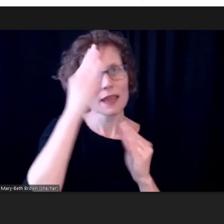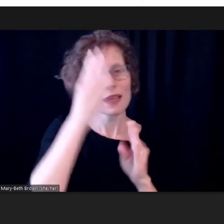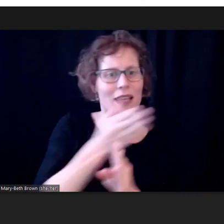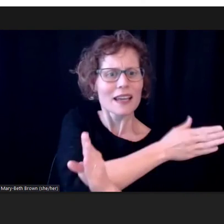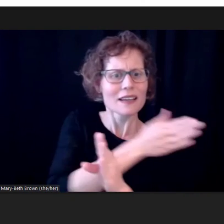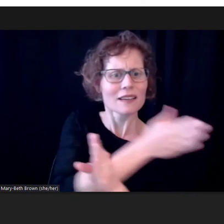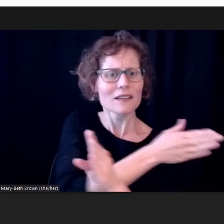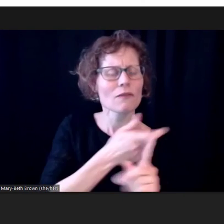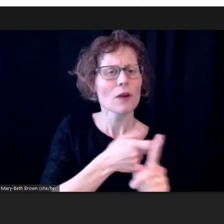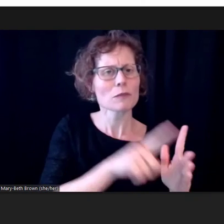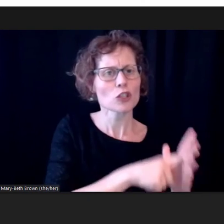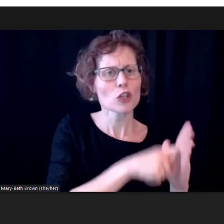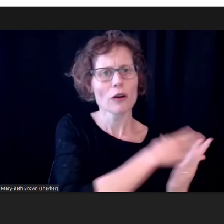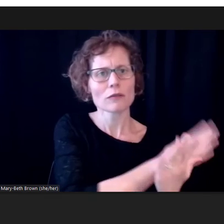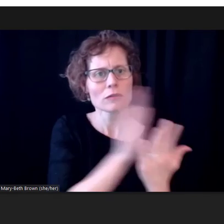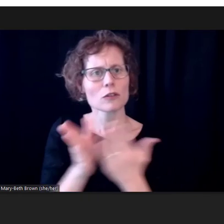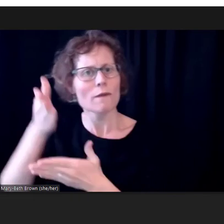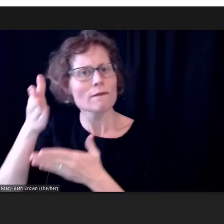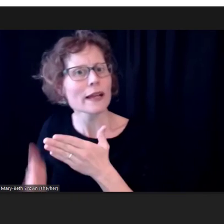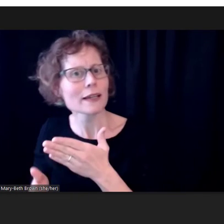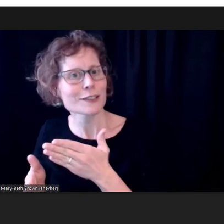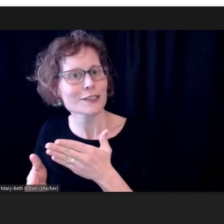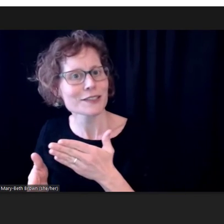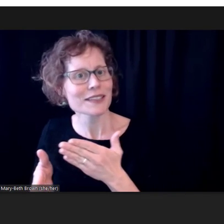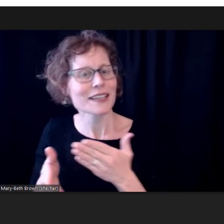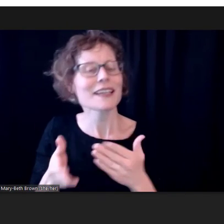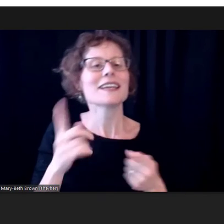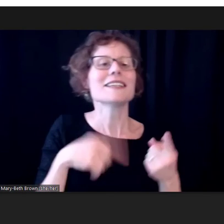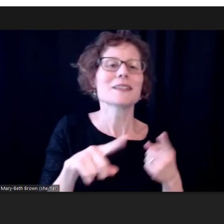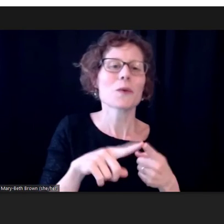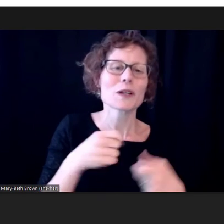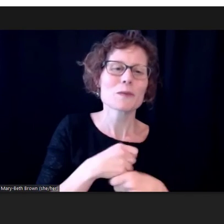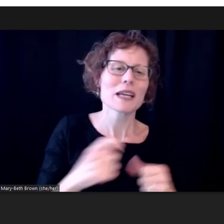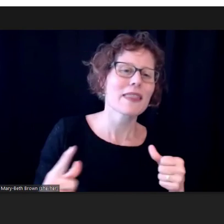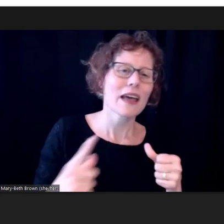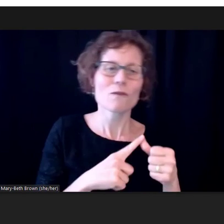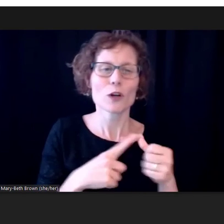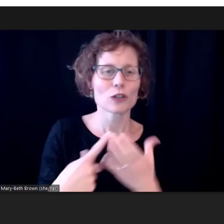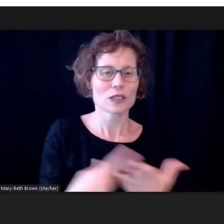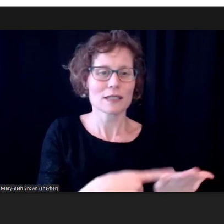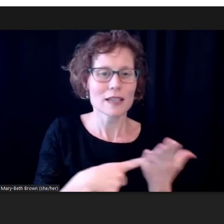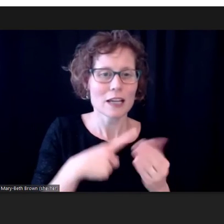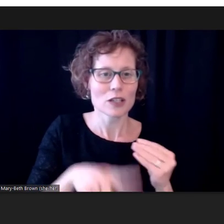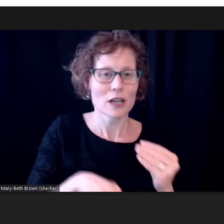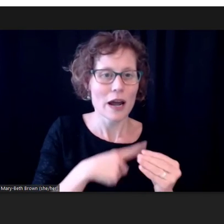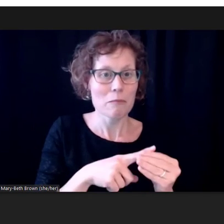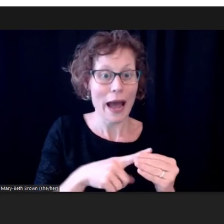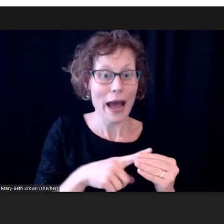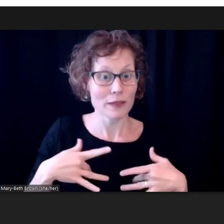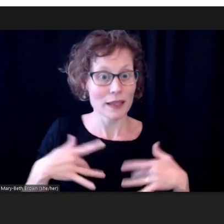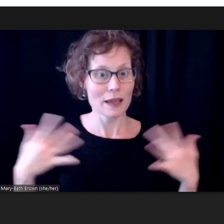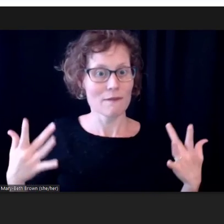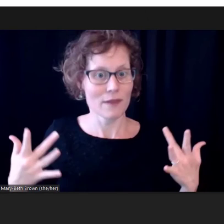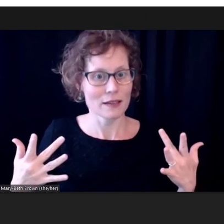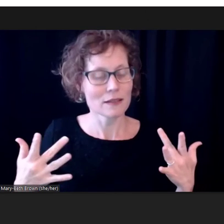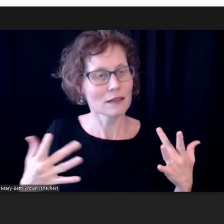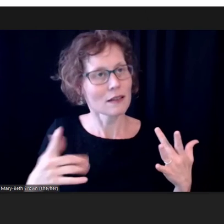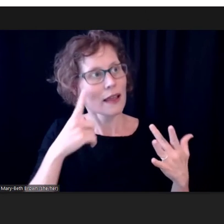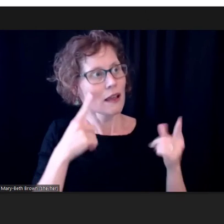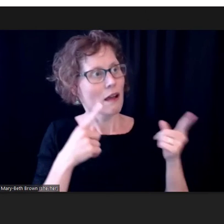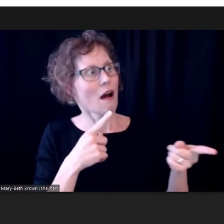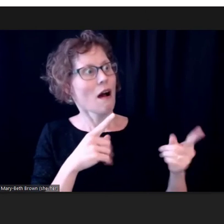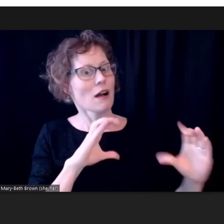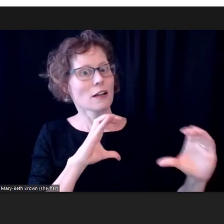that from start to finish. So when you're making even your first discussions about having an event, be thinking